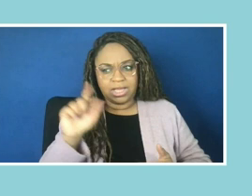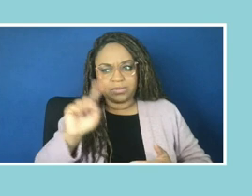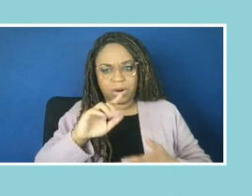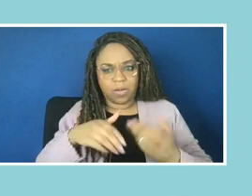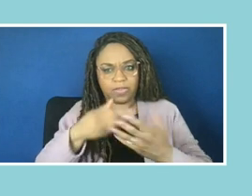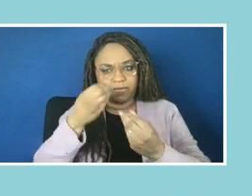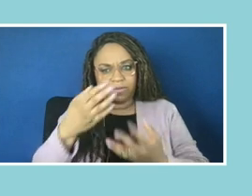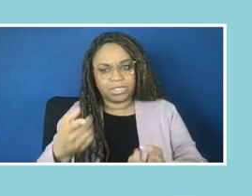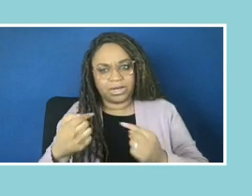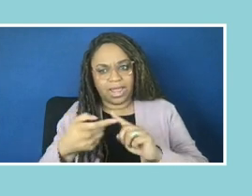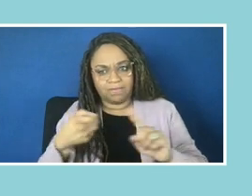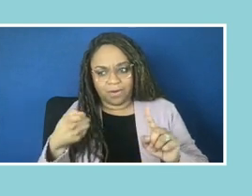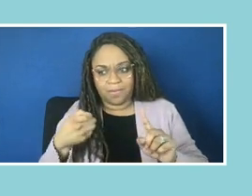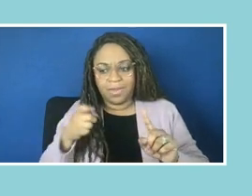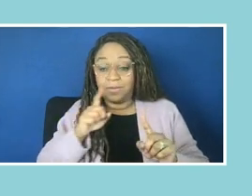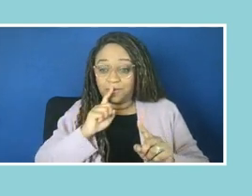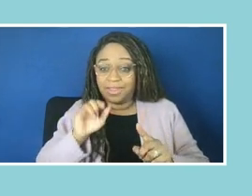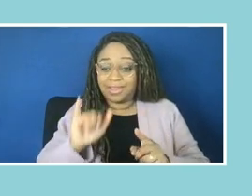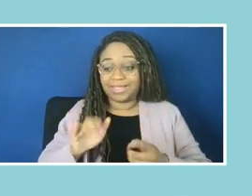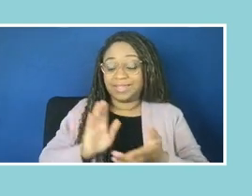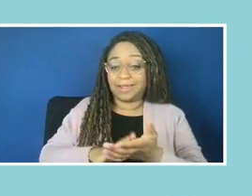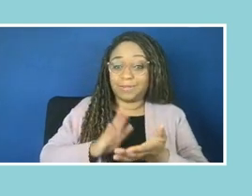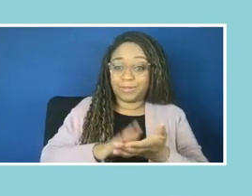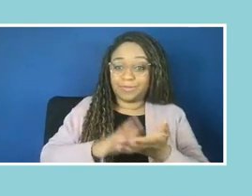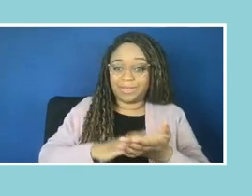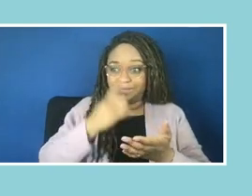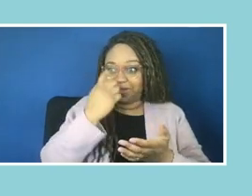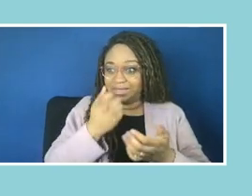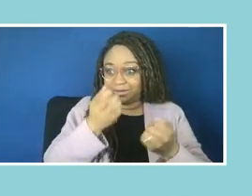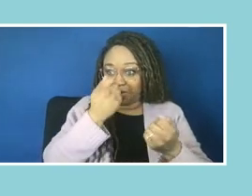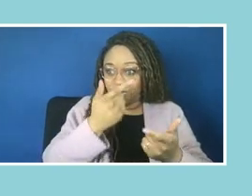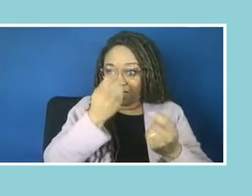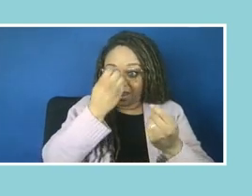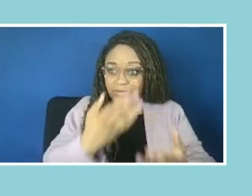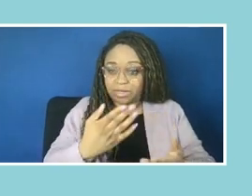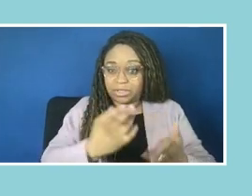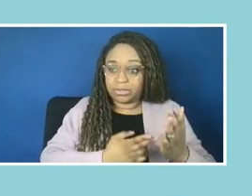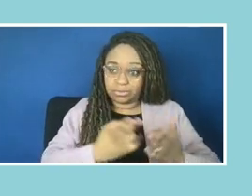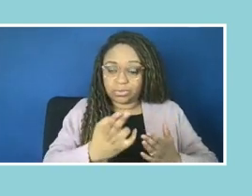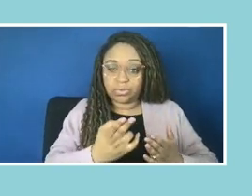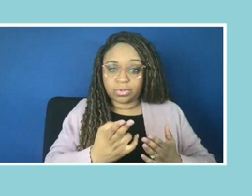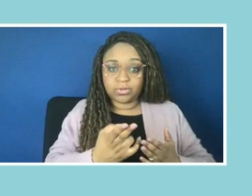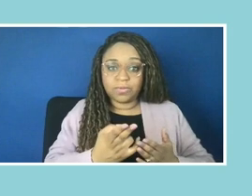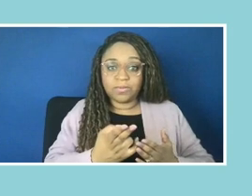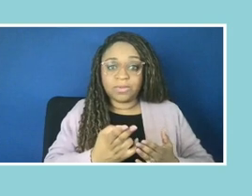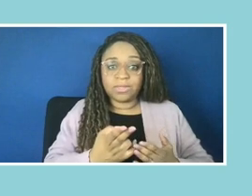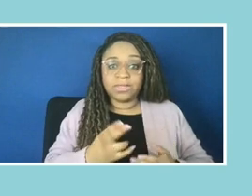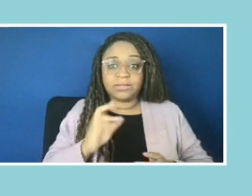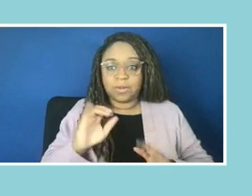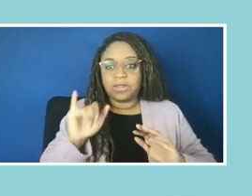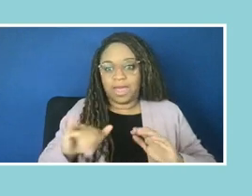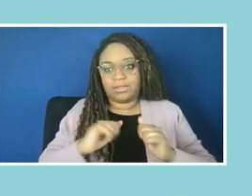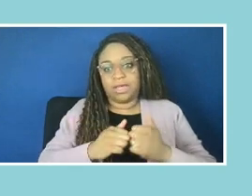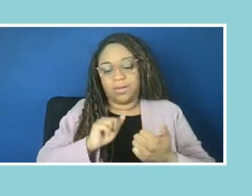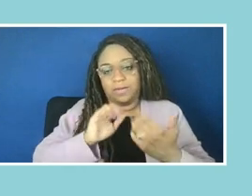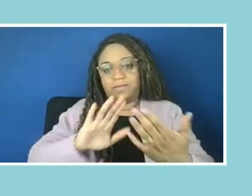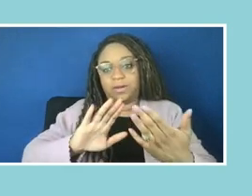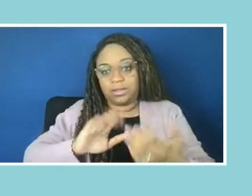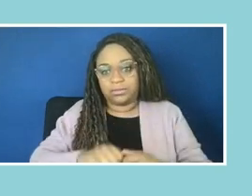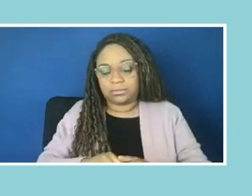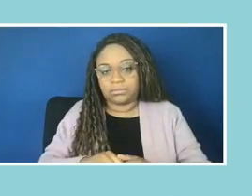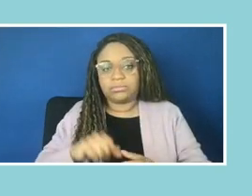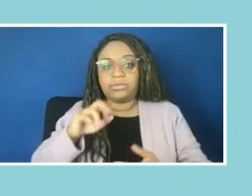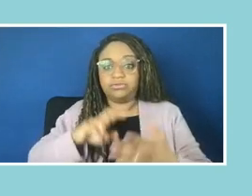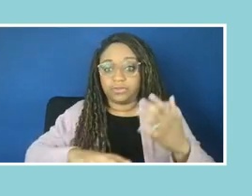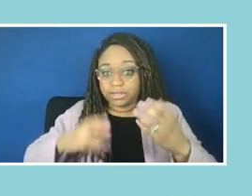yeah, that's how you utilize it. Read it. Decide for yourself how, read the information that we put out there, because that's really all